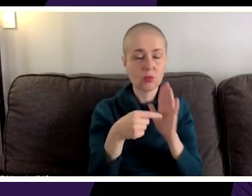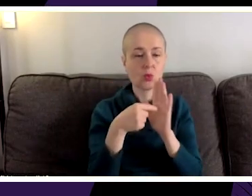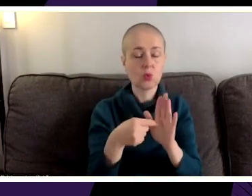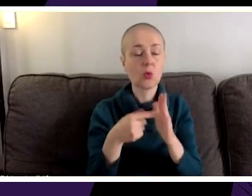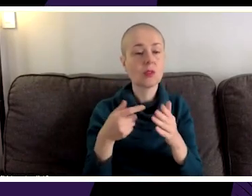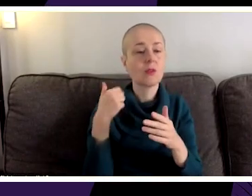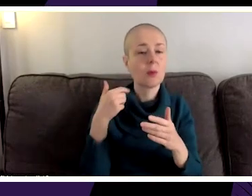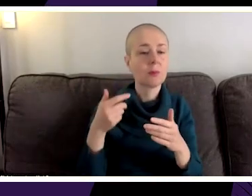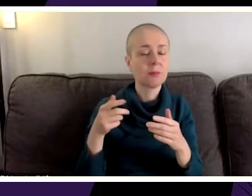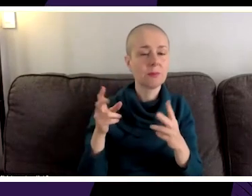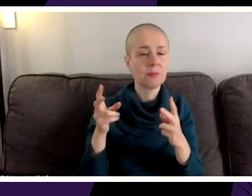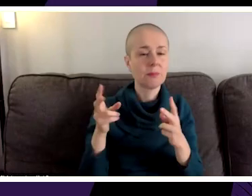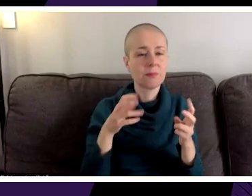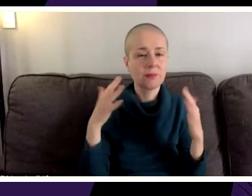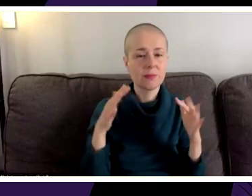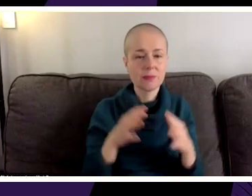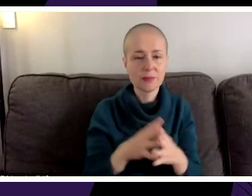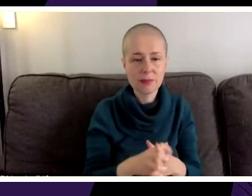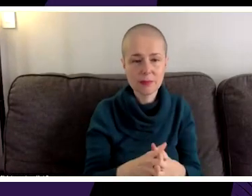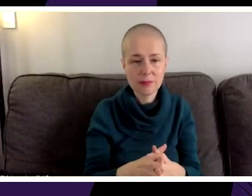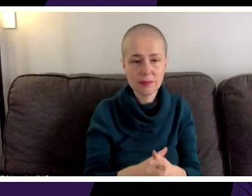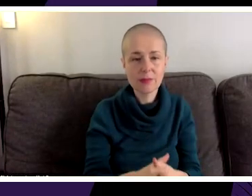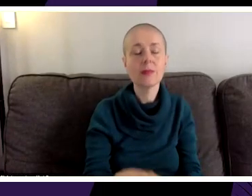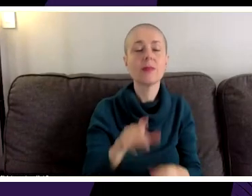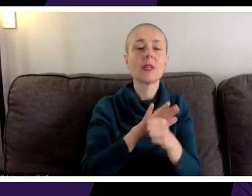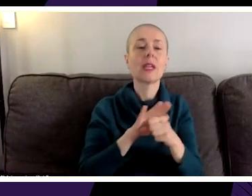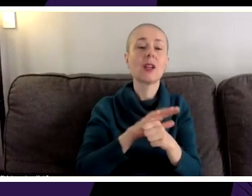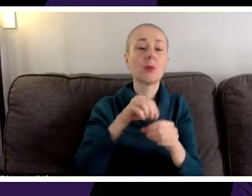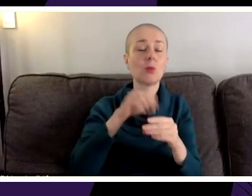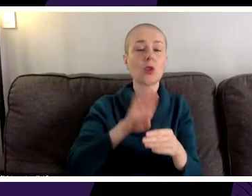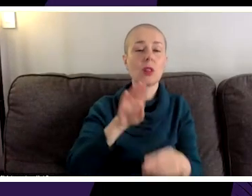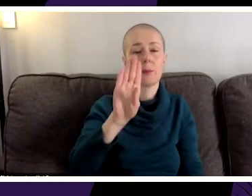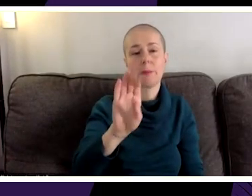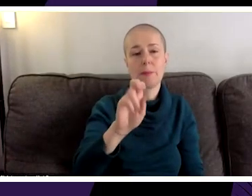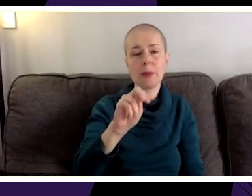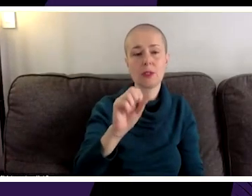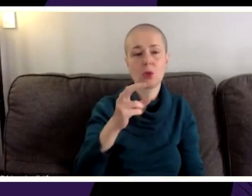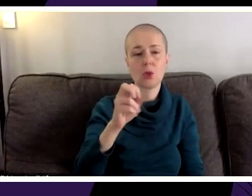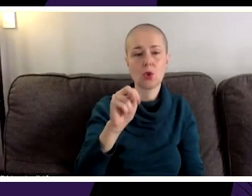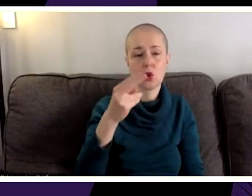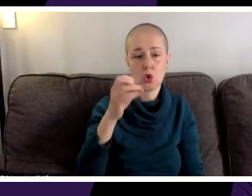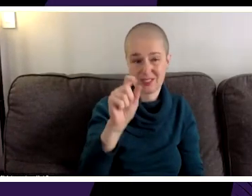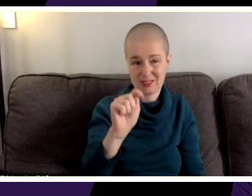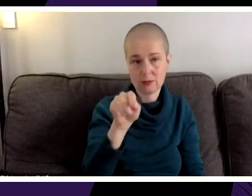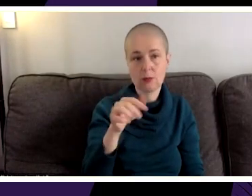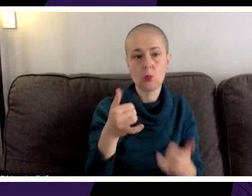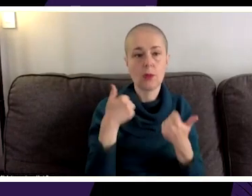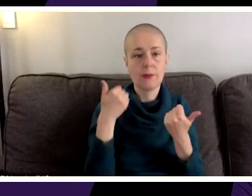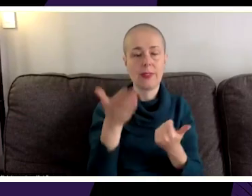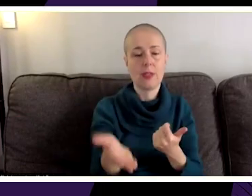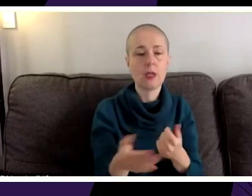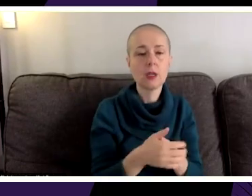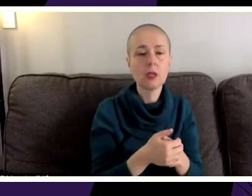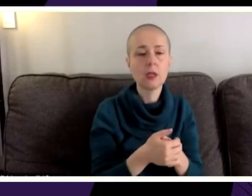past. Bensonhurst is a neighborhood in Brooklyn, New York, where they live right now, and they consider themselves